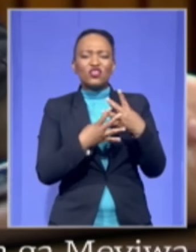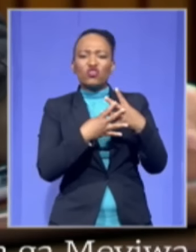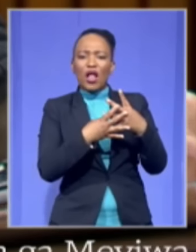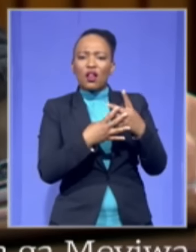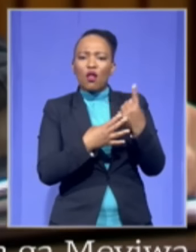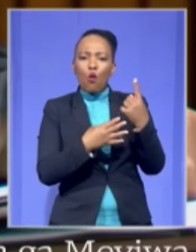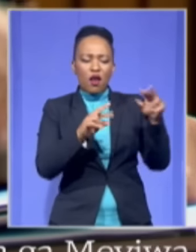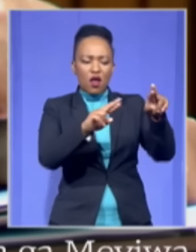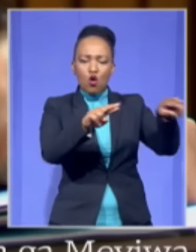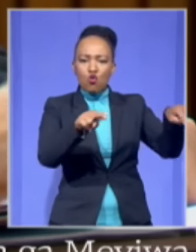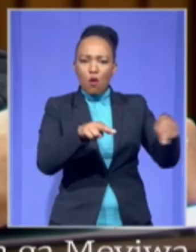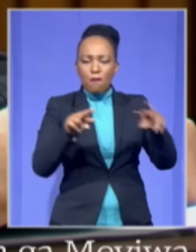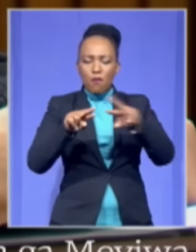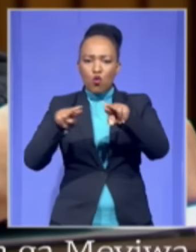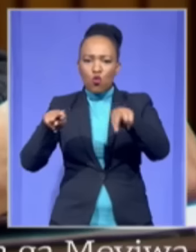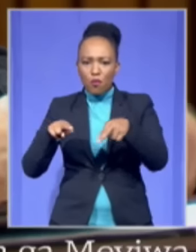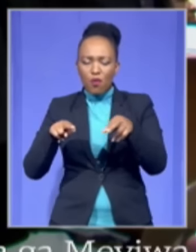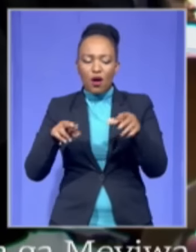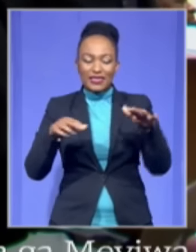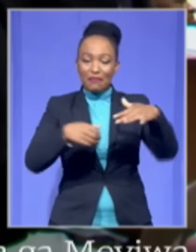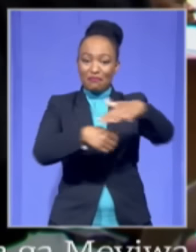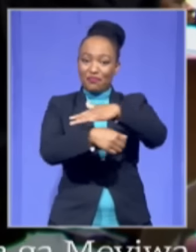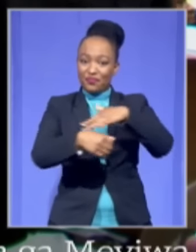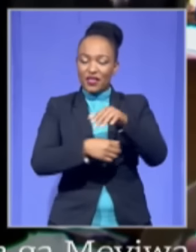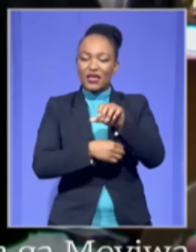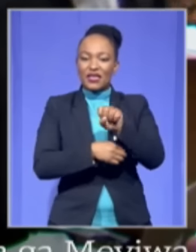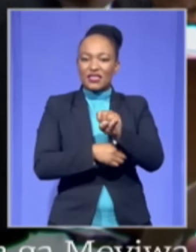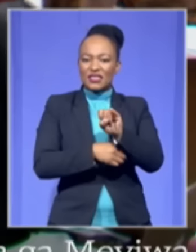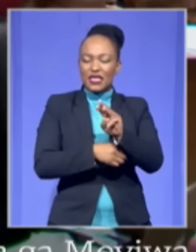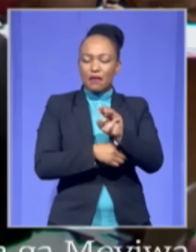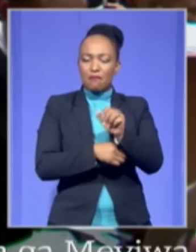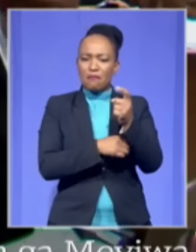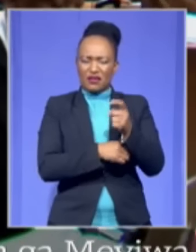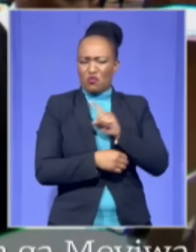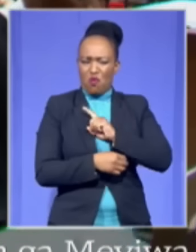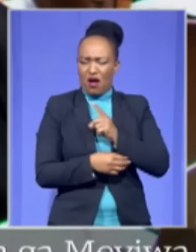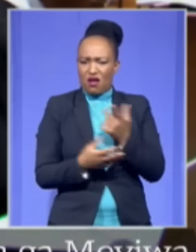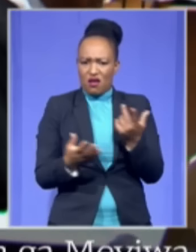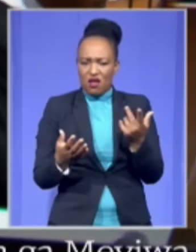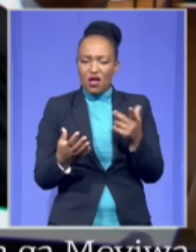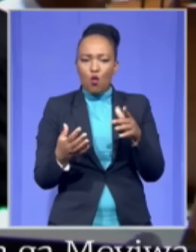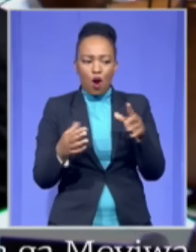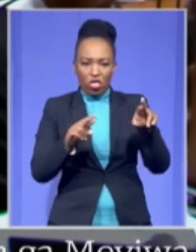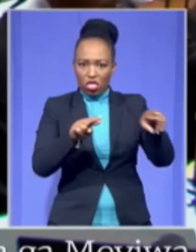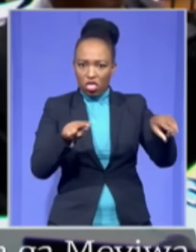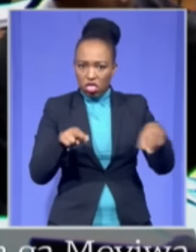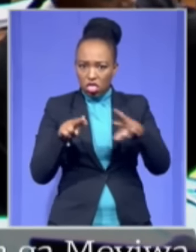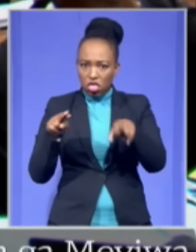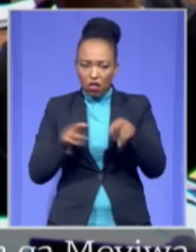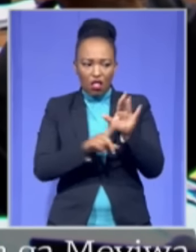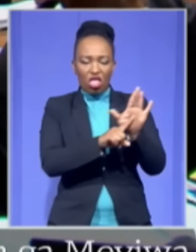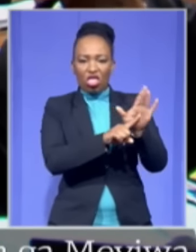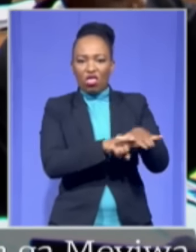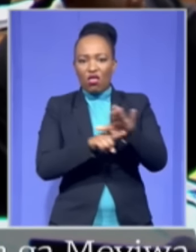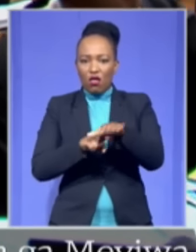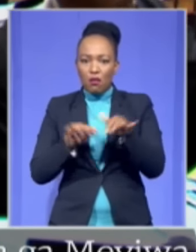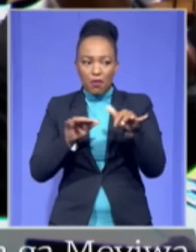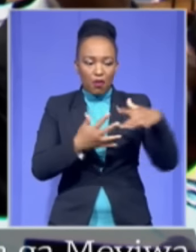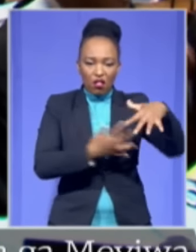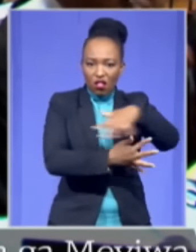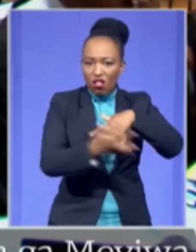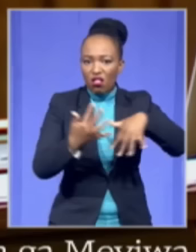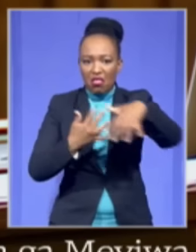ka CMEX. Ba tlaleleditse ka gore go ba tlhaola go tshwana le go ba bogisa ka ntlha ya fa ba sa kopane le go buisana le